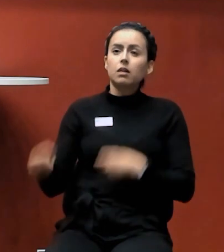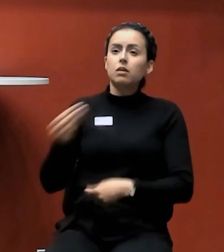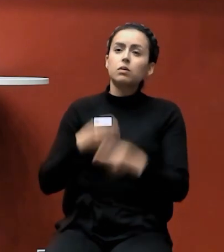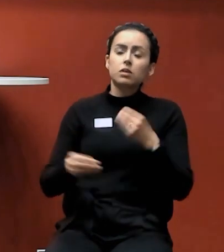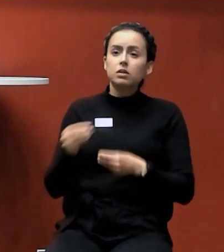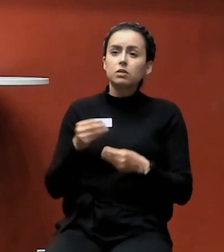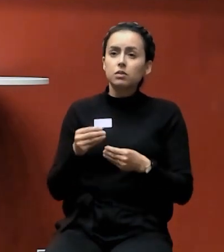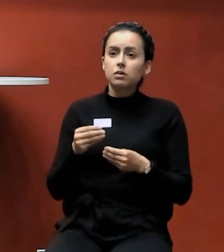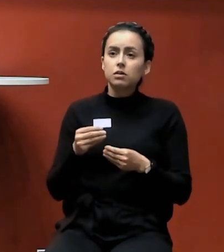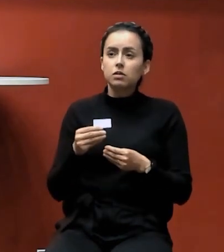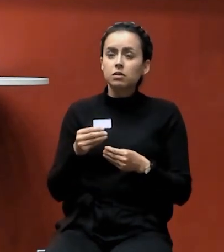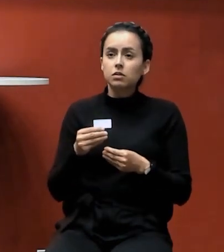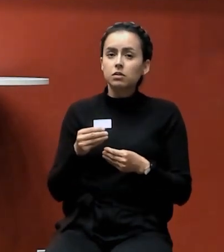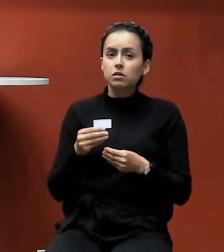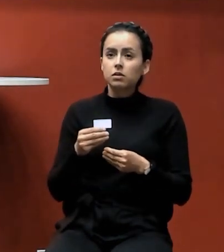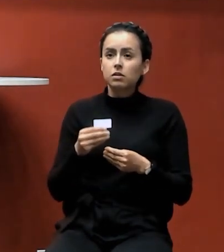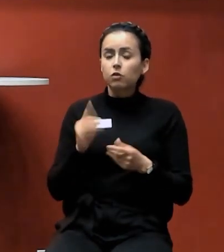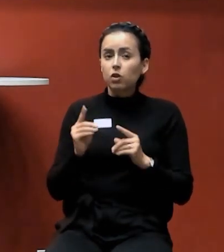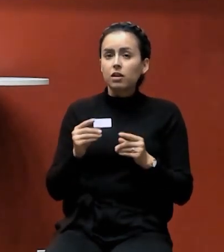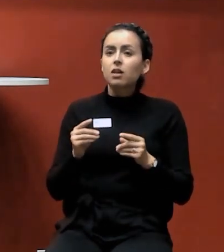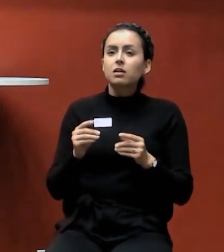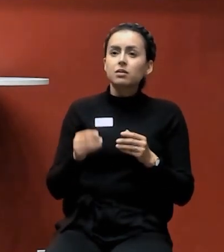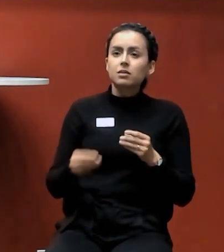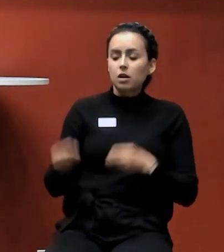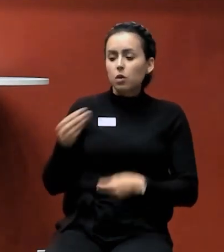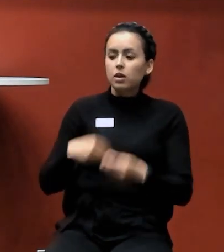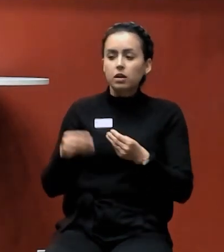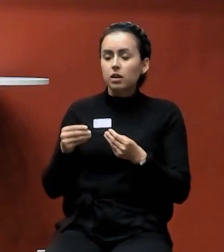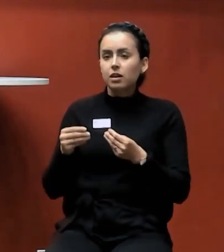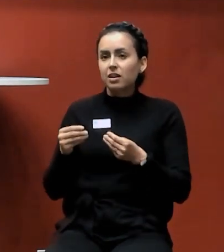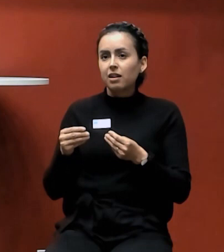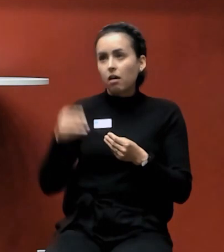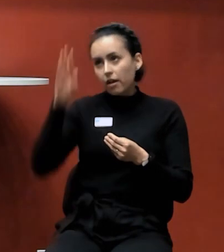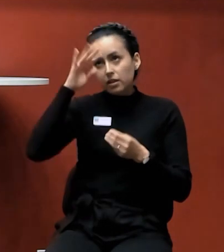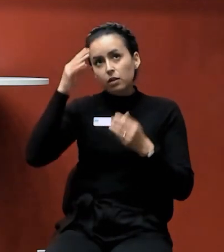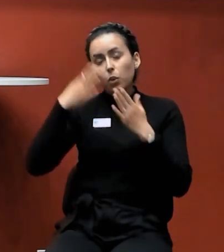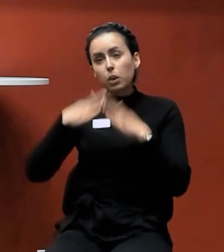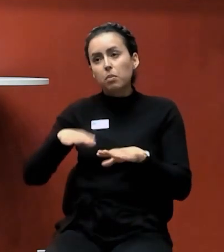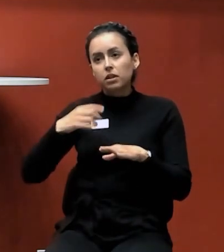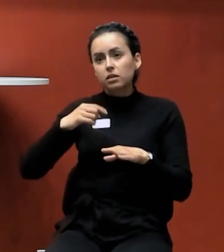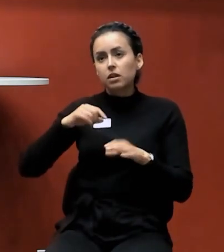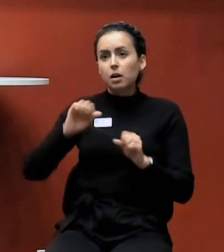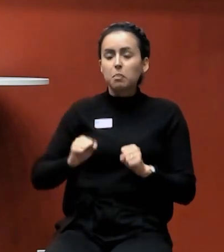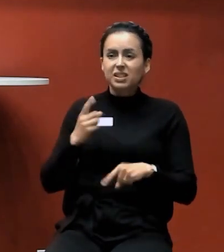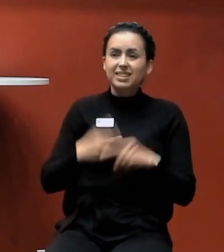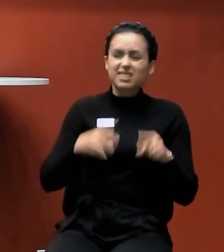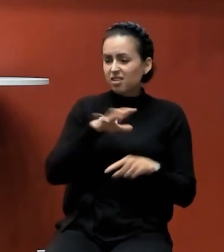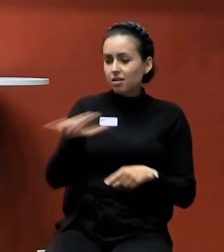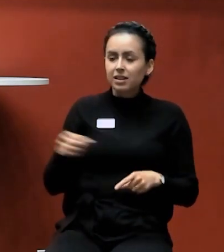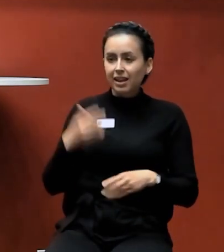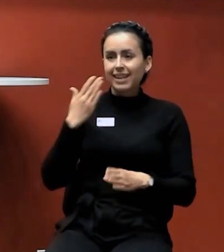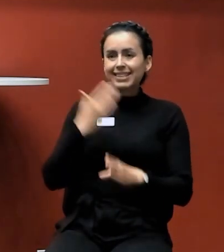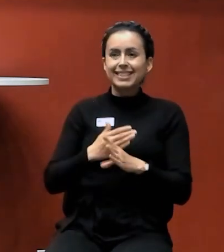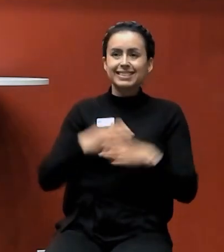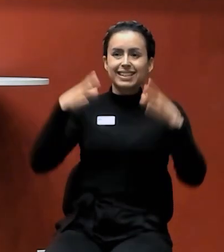the capitalistic way that all the things go upwards. Right. I agree. And we all have to be like this middle class or upper middle class, but it's not